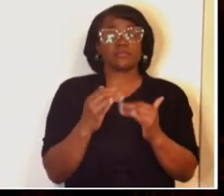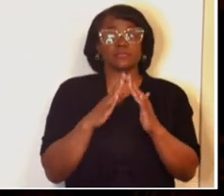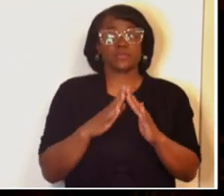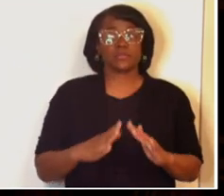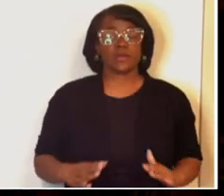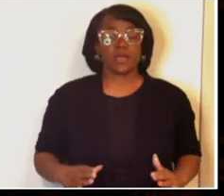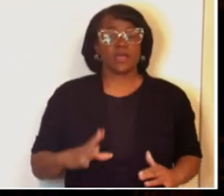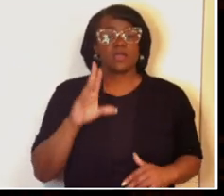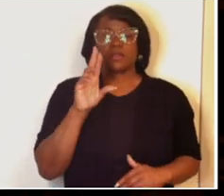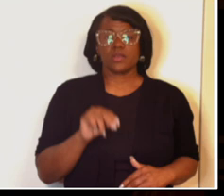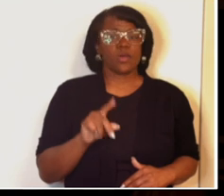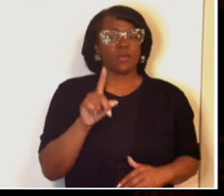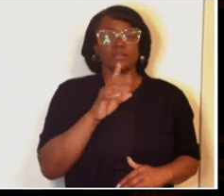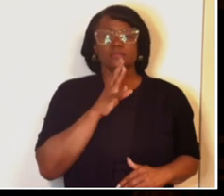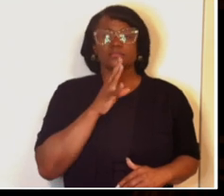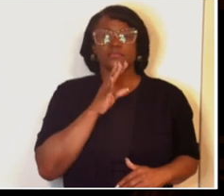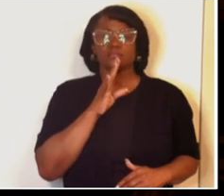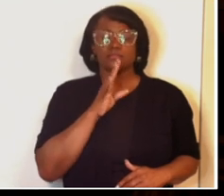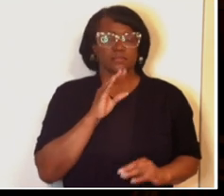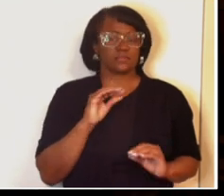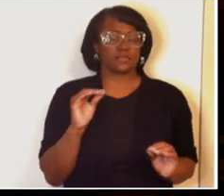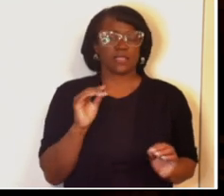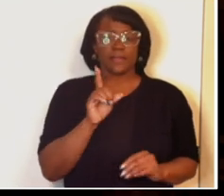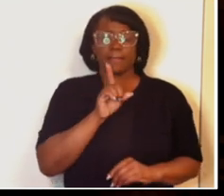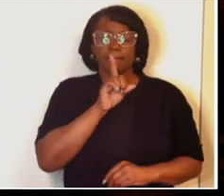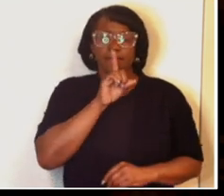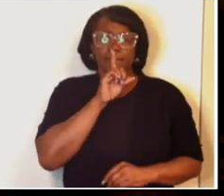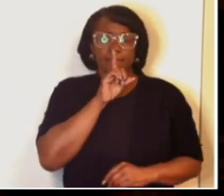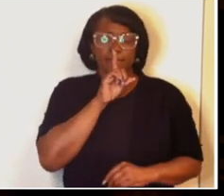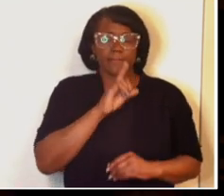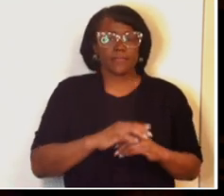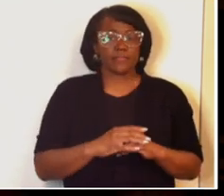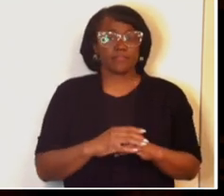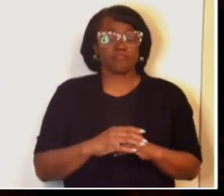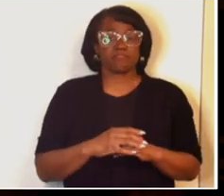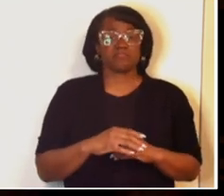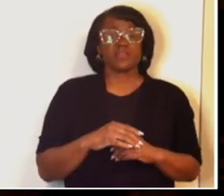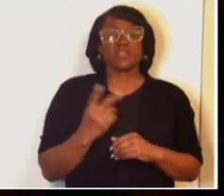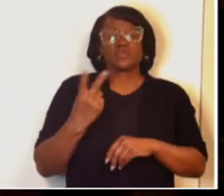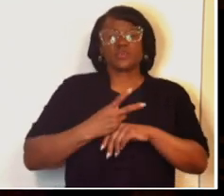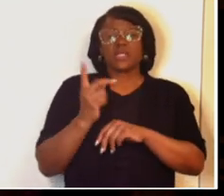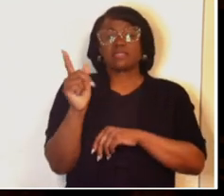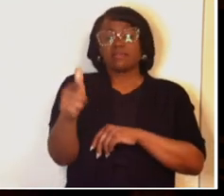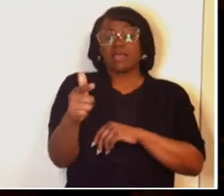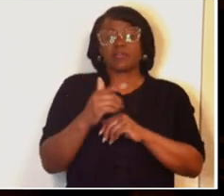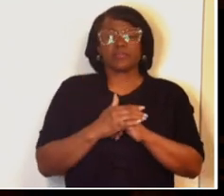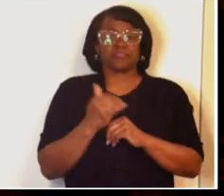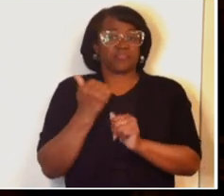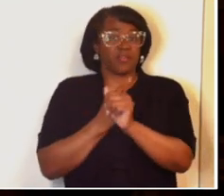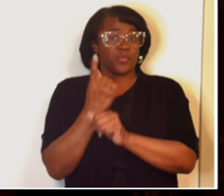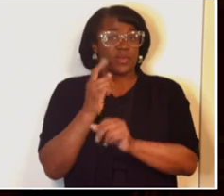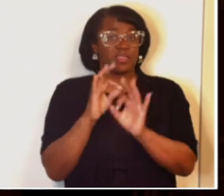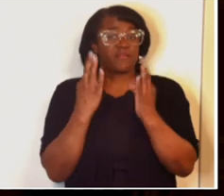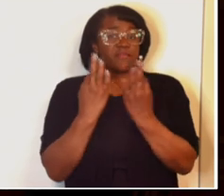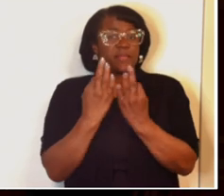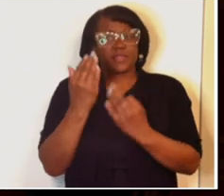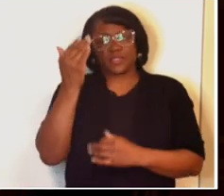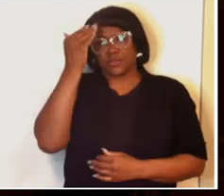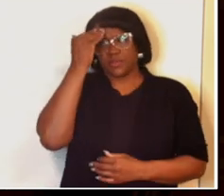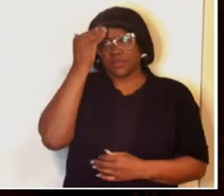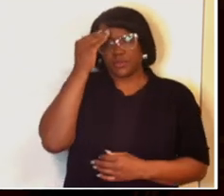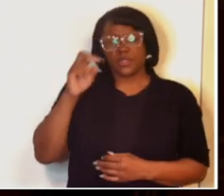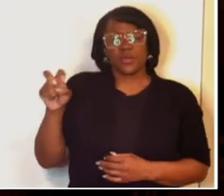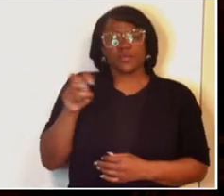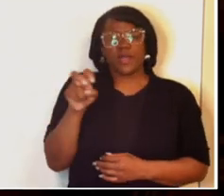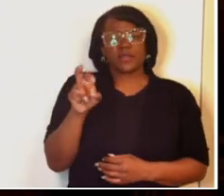no one dared speak about anything. A few days later, everyone in the family knew that Rattlesnake had